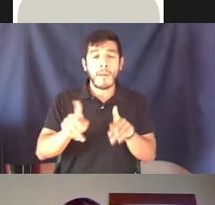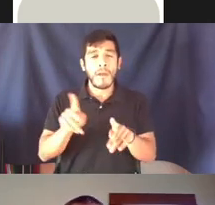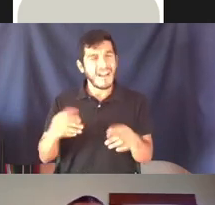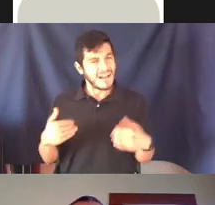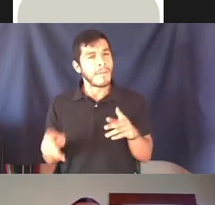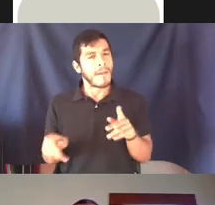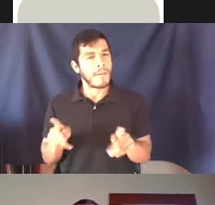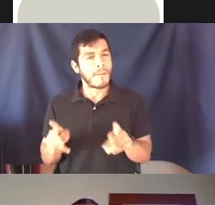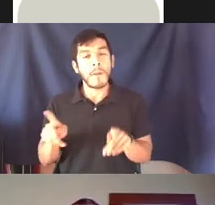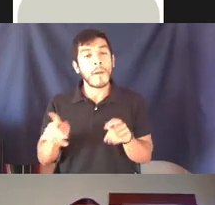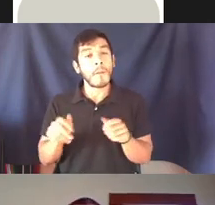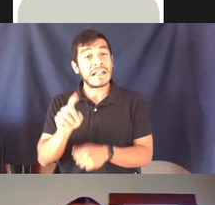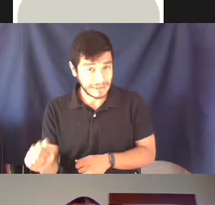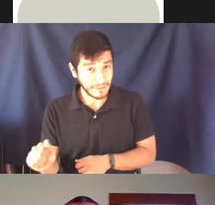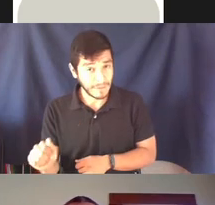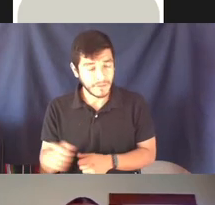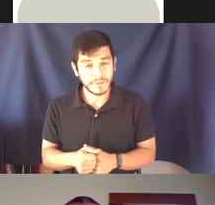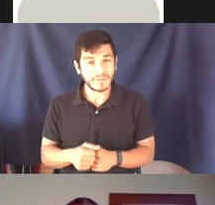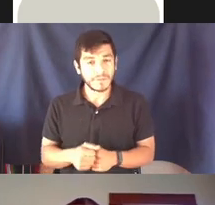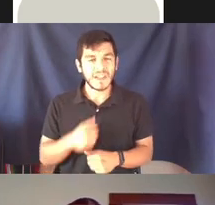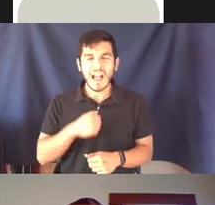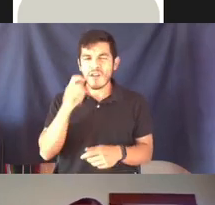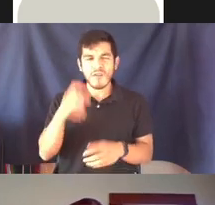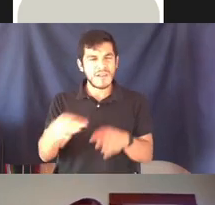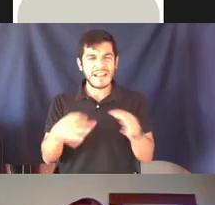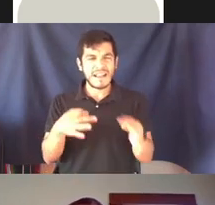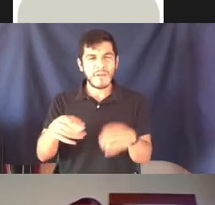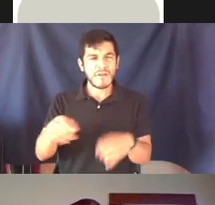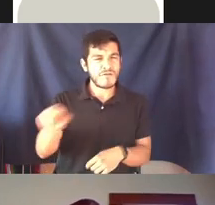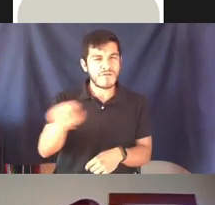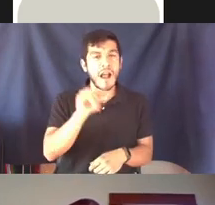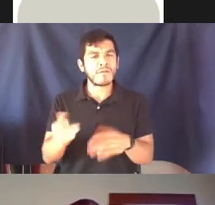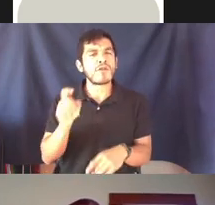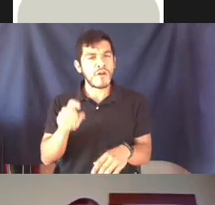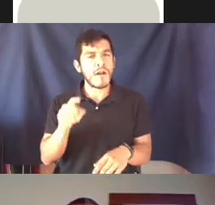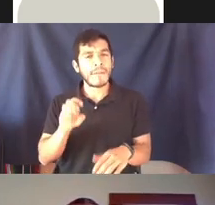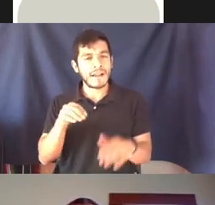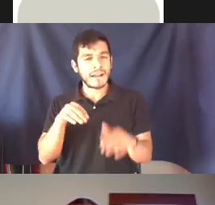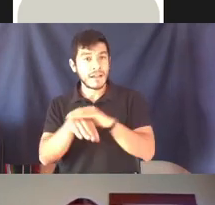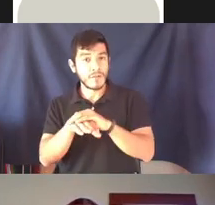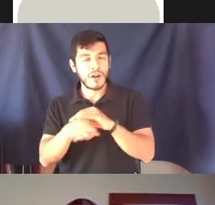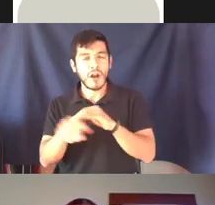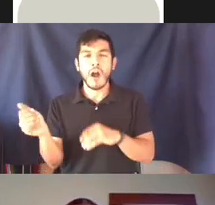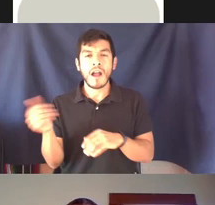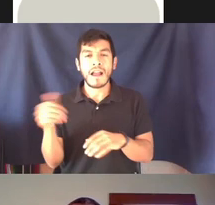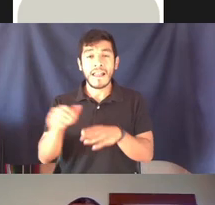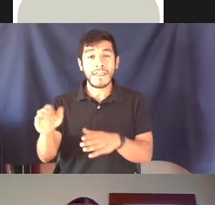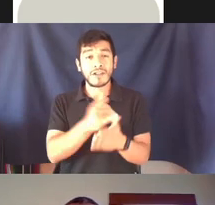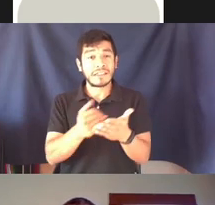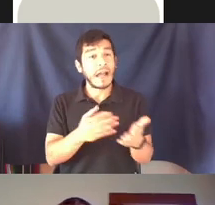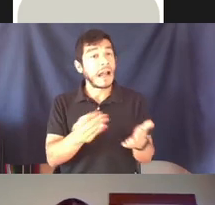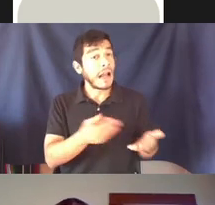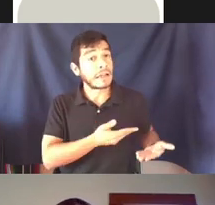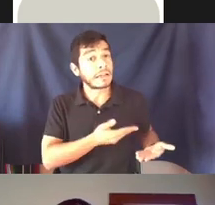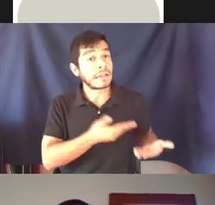need to explain to you all that services should be accessible in their design and delivery. I really think focusing mentoring, and I think this